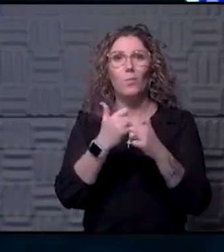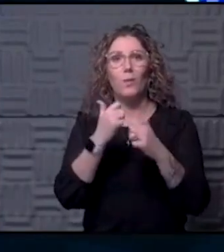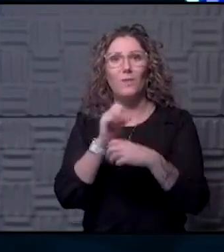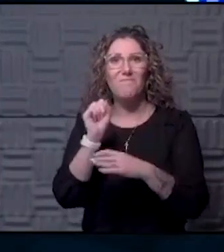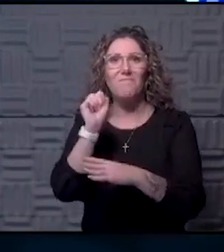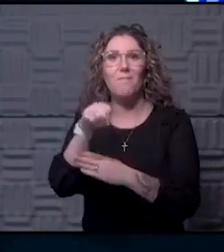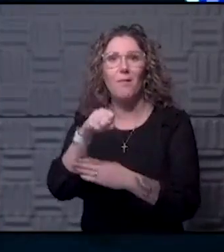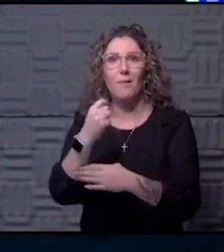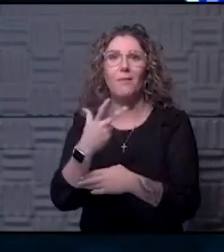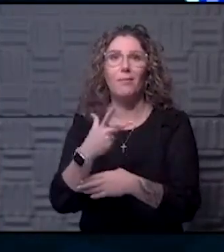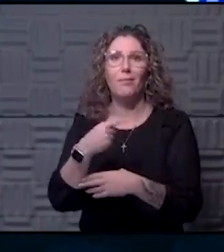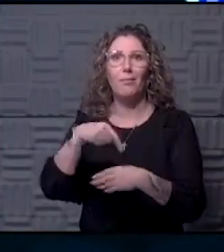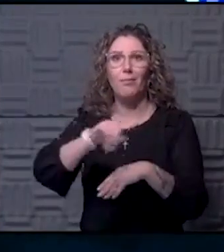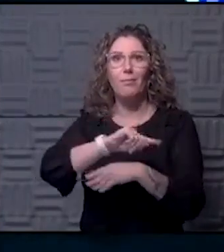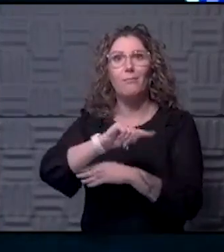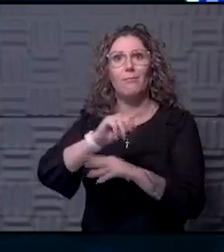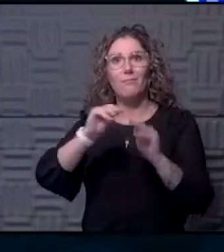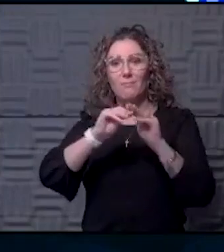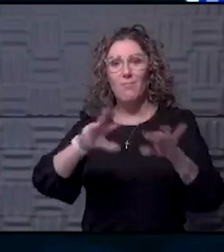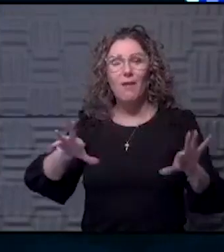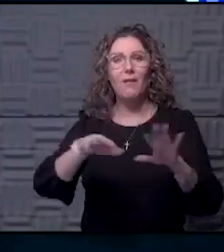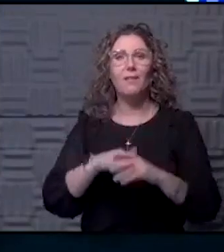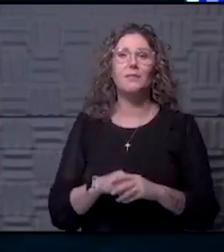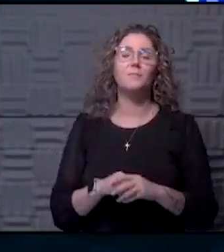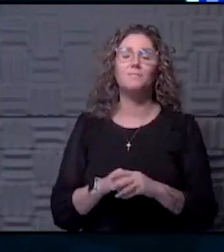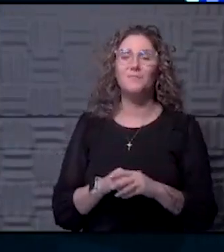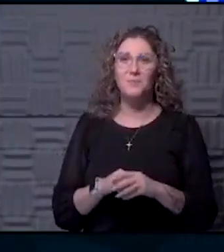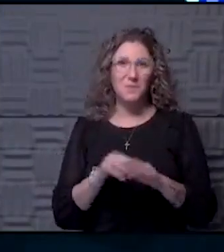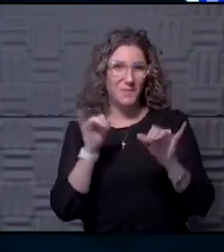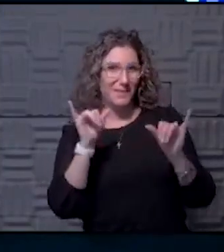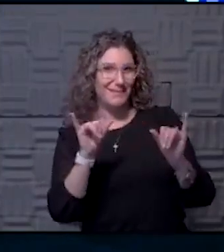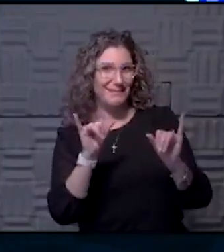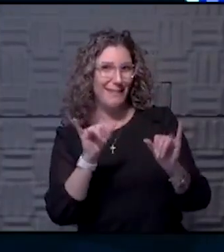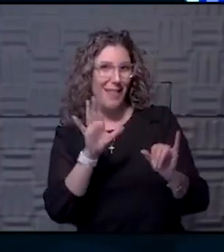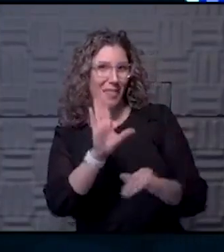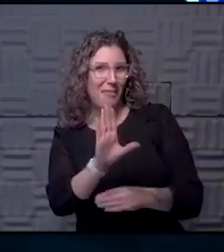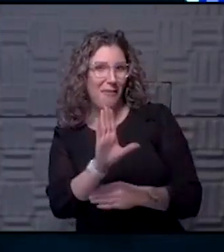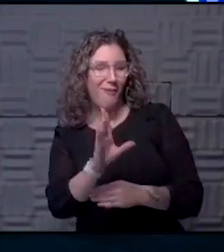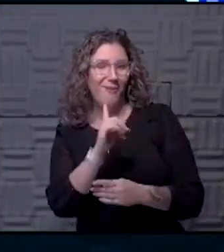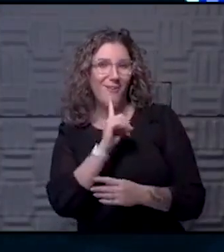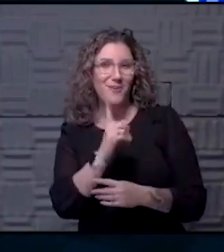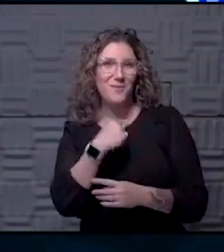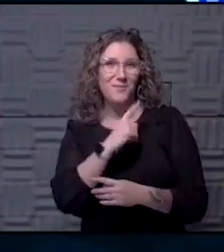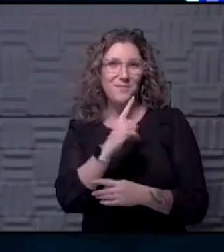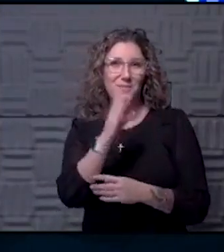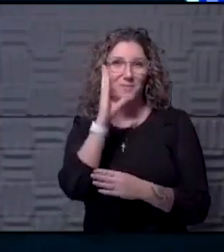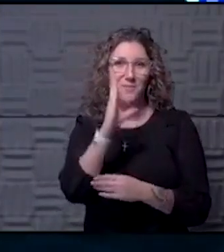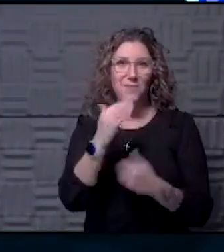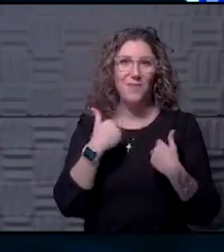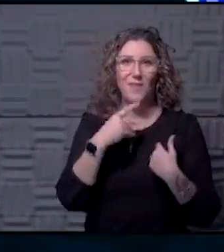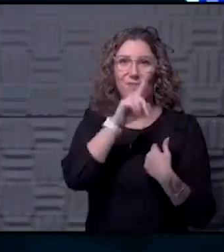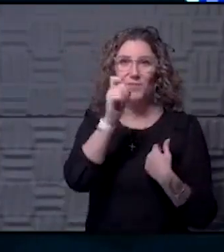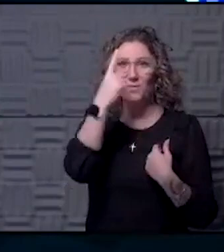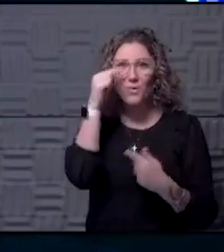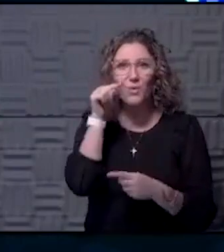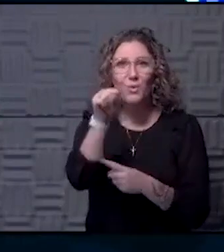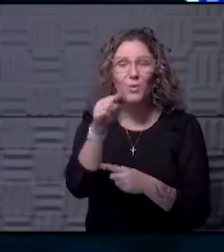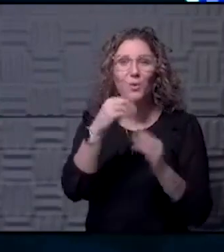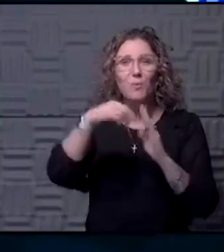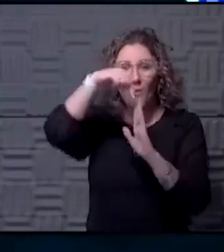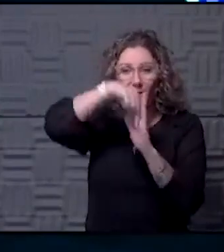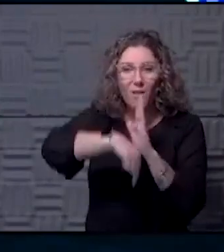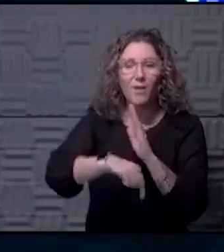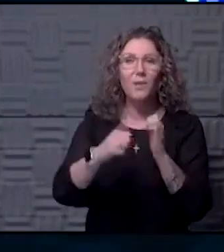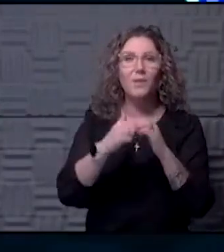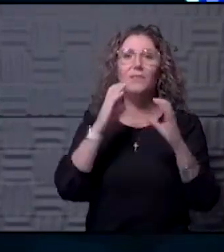Yeah, completely agree. Thanks for that. Stay around. I'm sure we'll have questions for you as we get further in to the conversation.